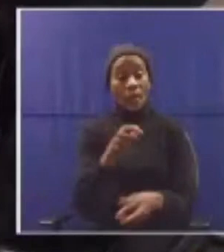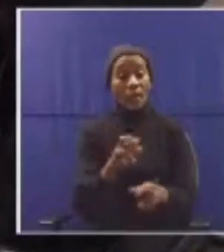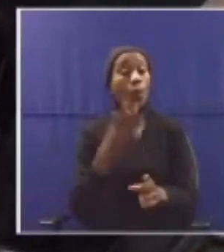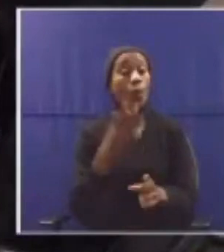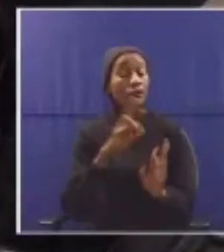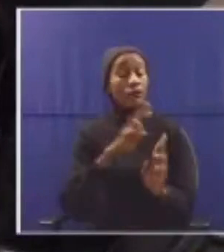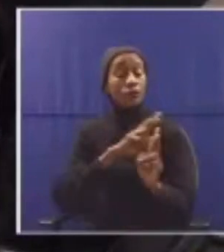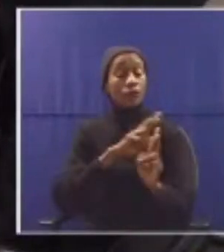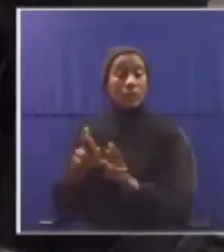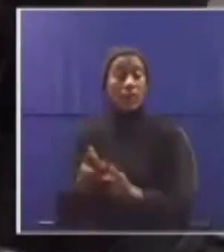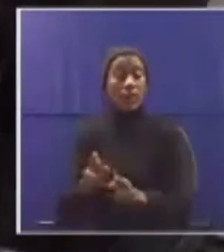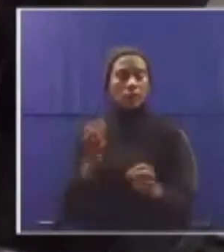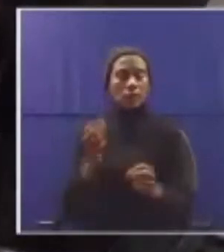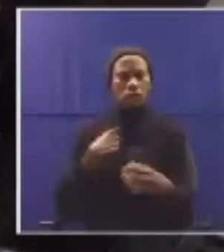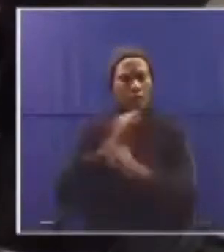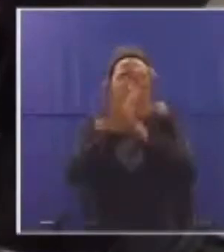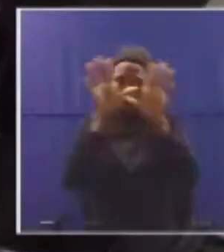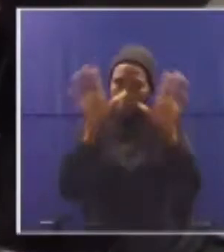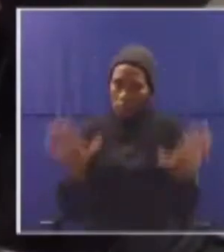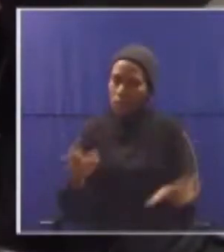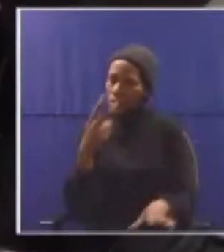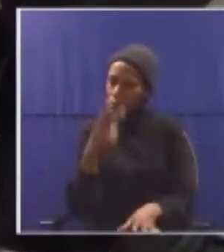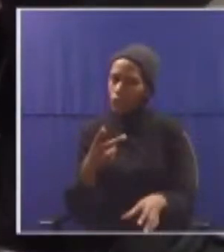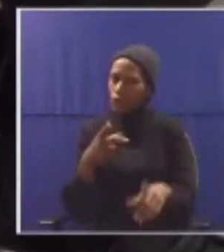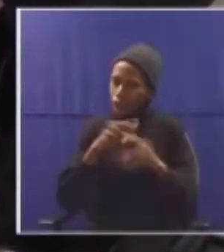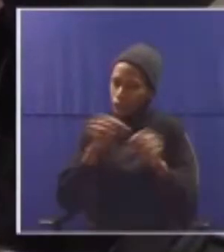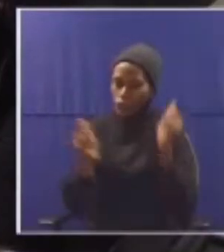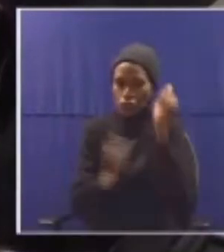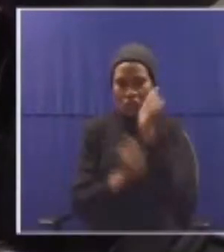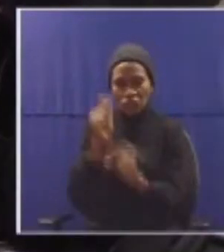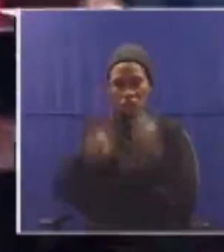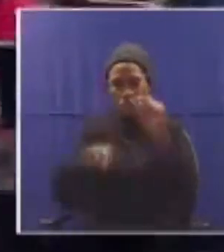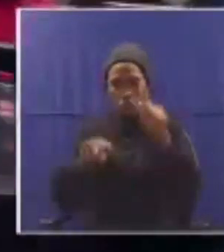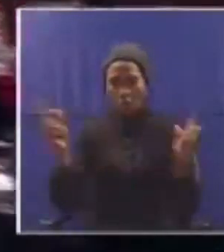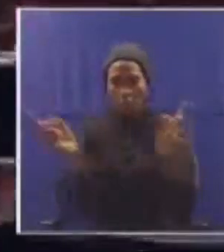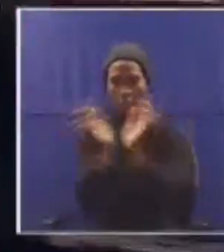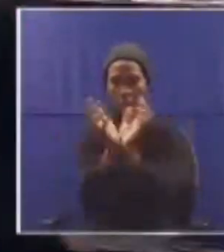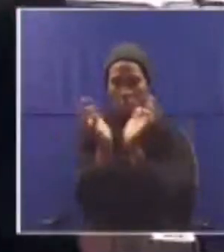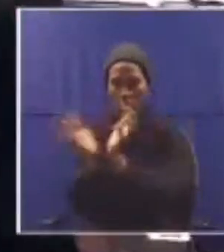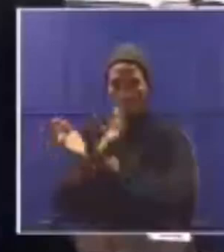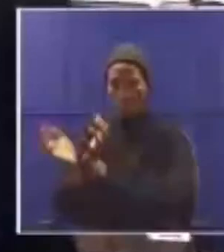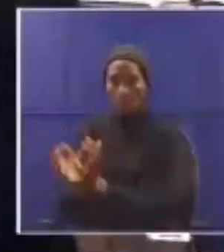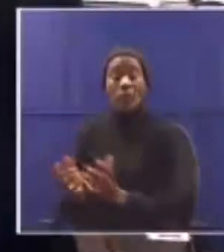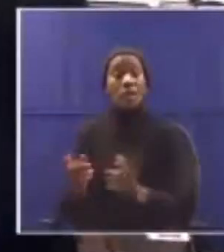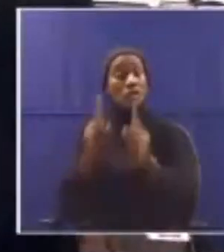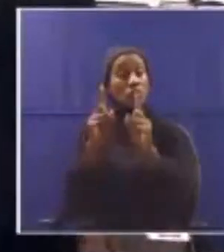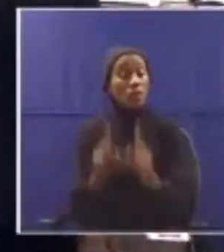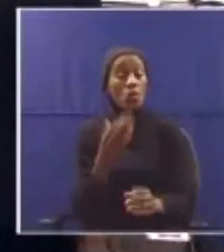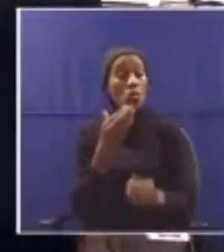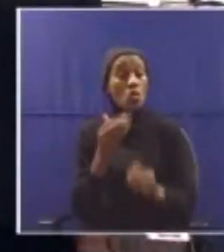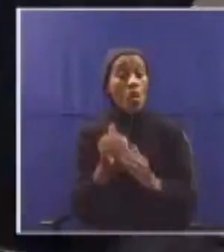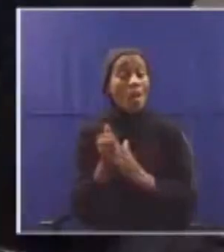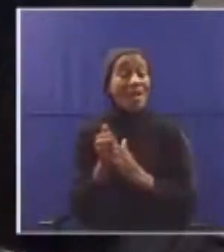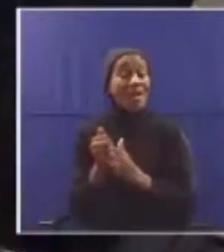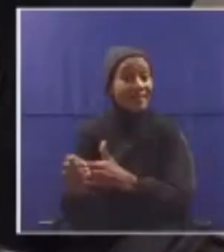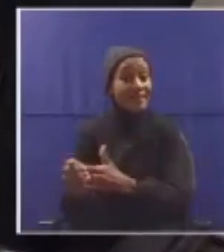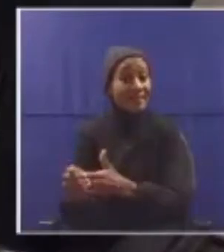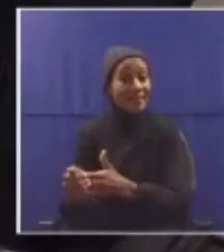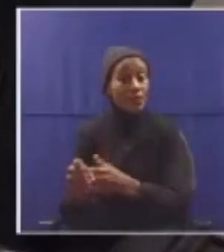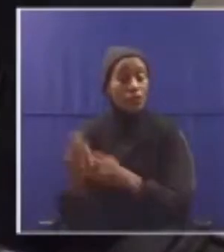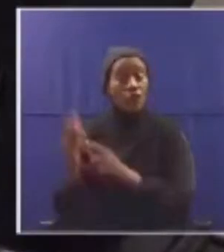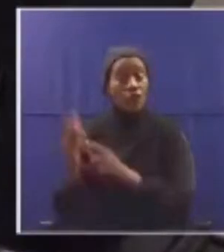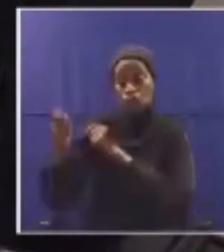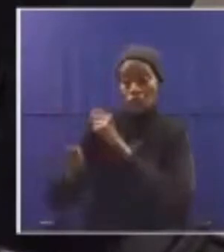response, it's clear that you have met with structures, in particular those that are leading traditional